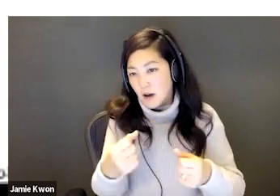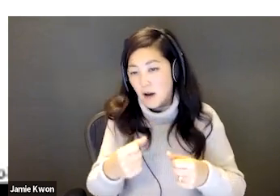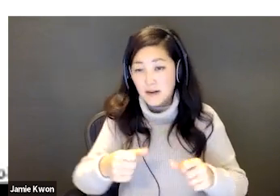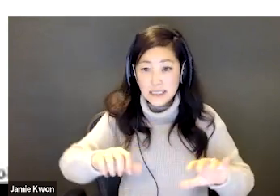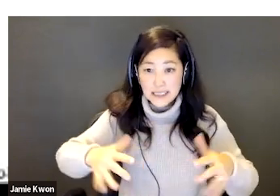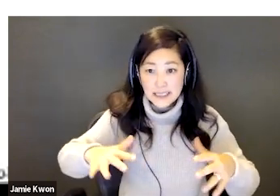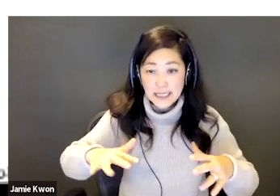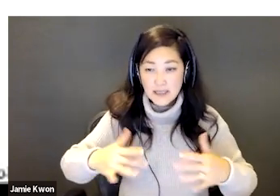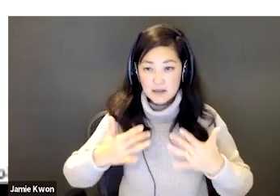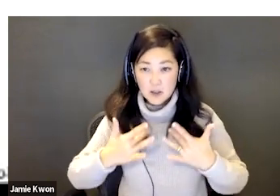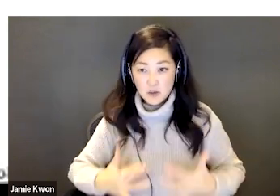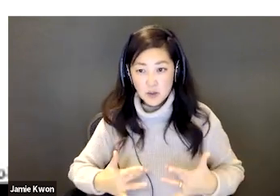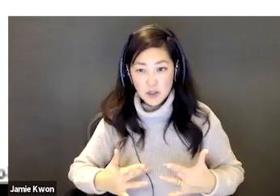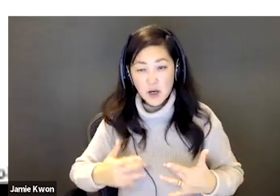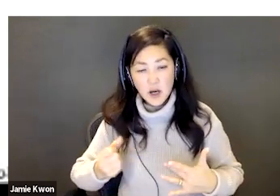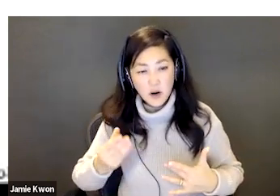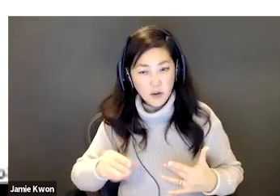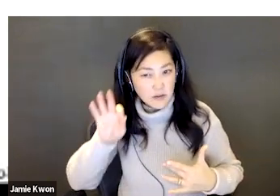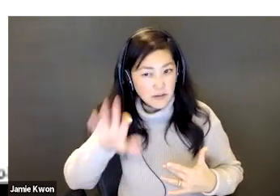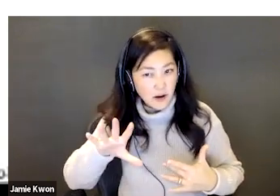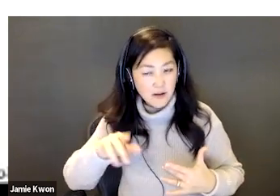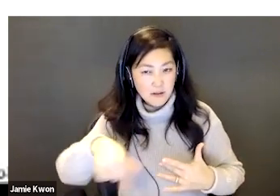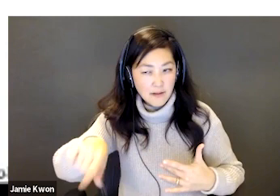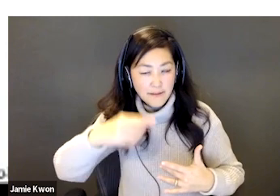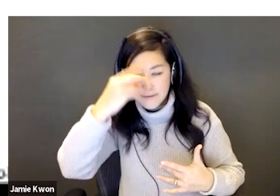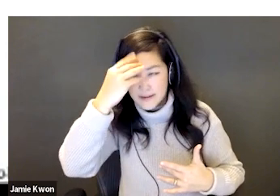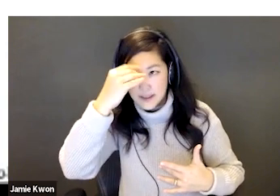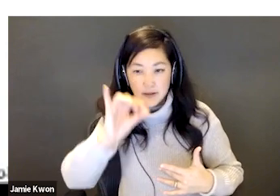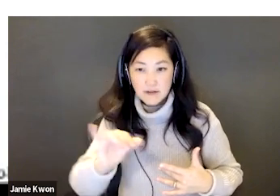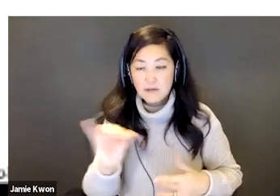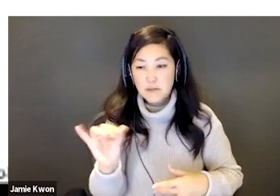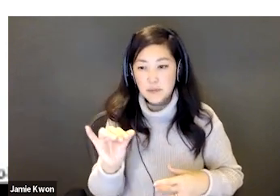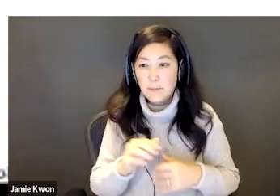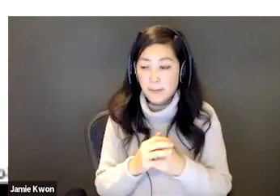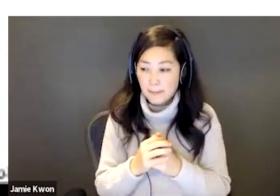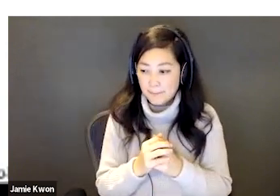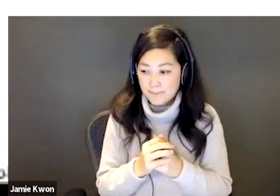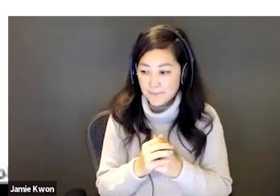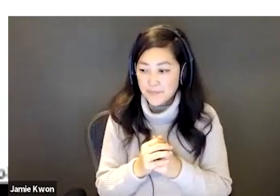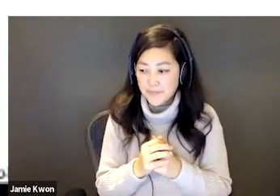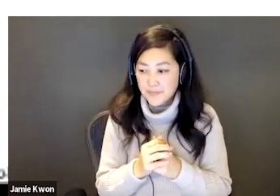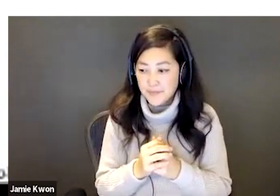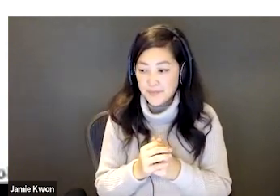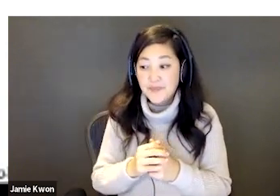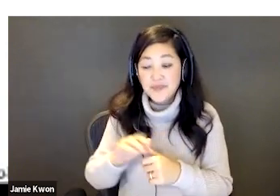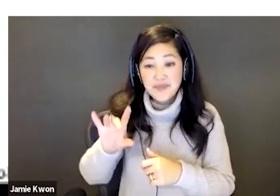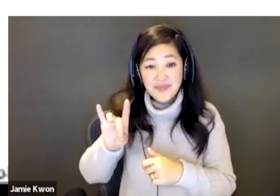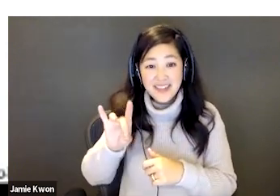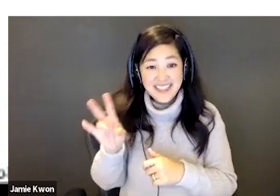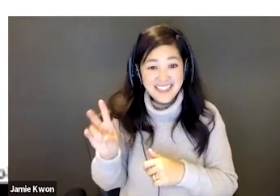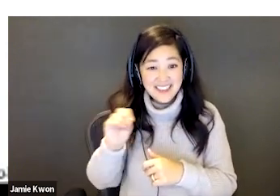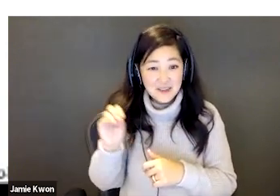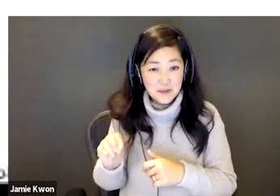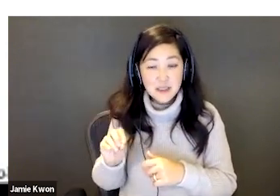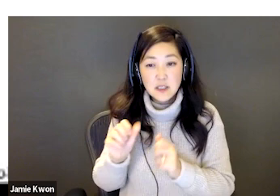depression. So I want to plant that seed as well. 87% of adults with ADHD live